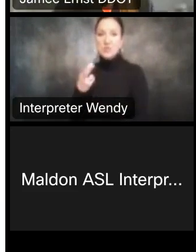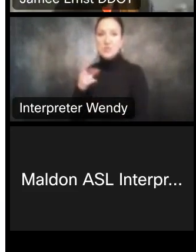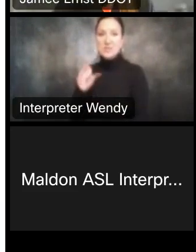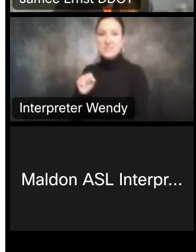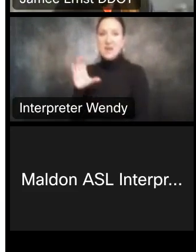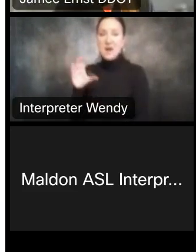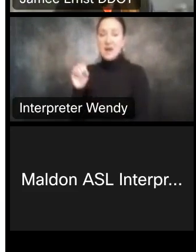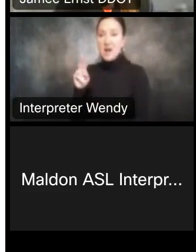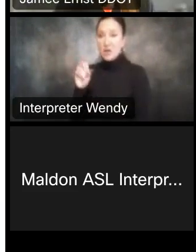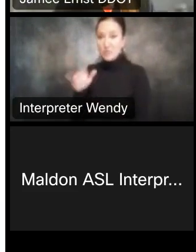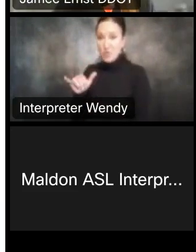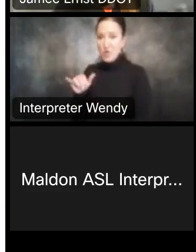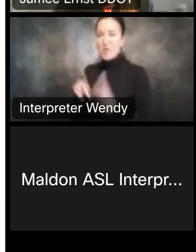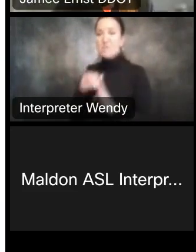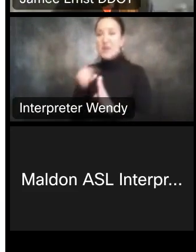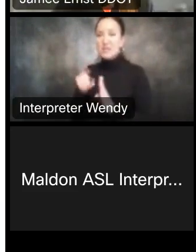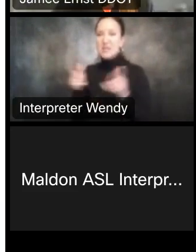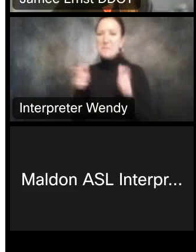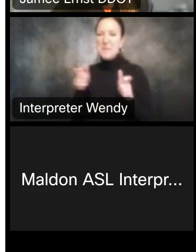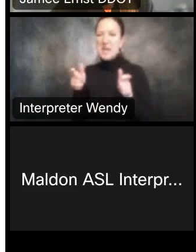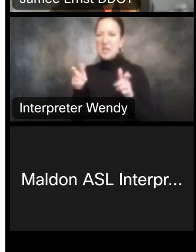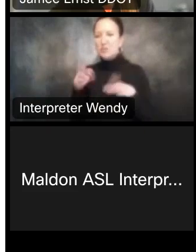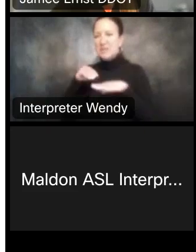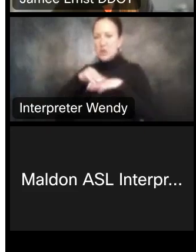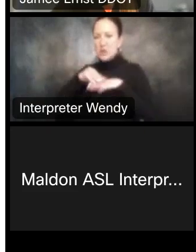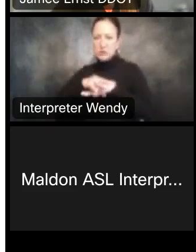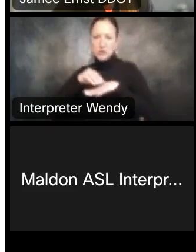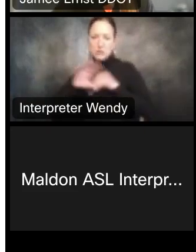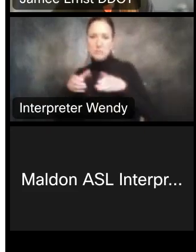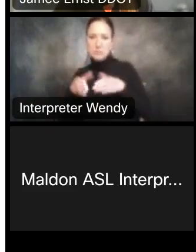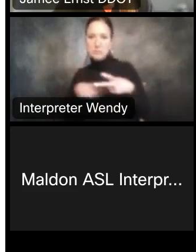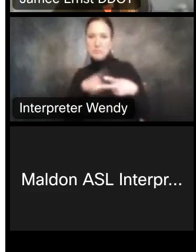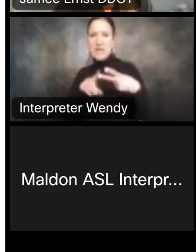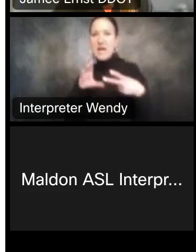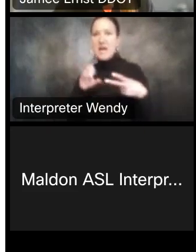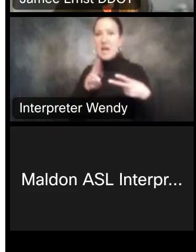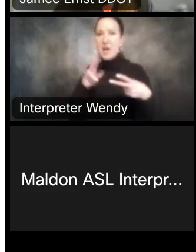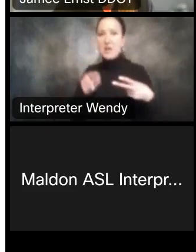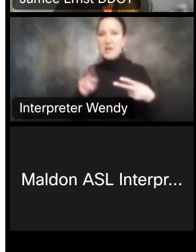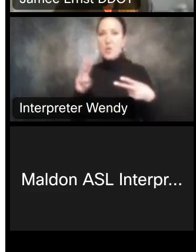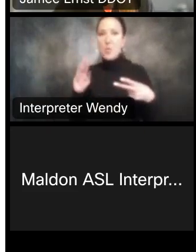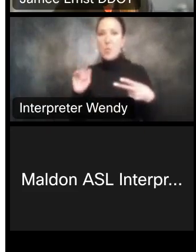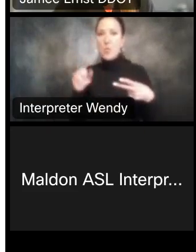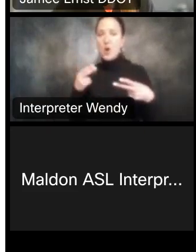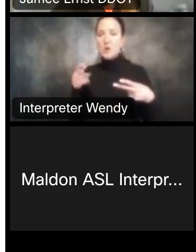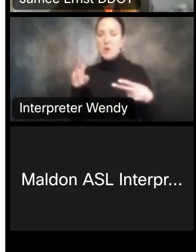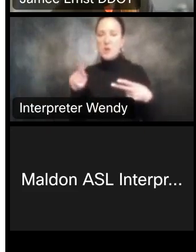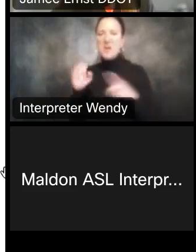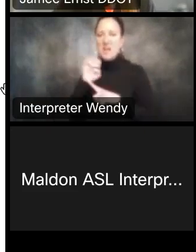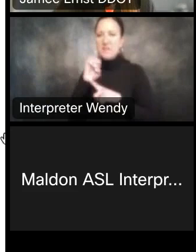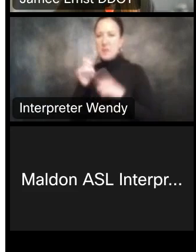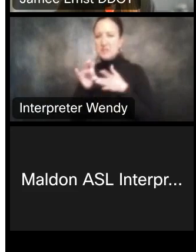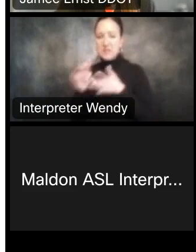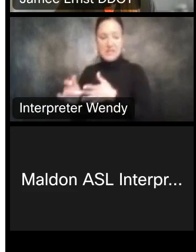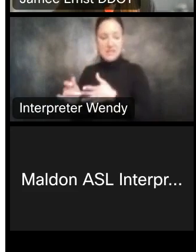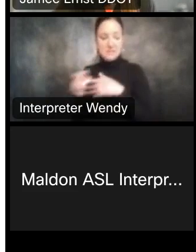with Jacobs, who is our project manager on the consulting team, and Carolyn Washburn, who is the environmental lead from Jacobs from the